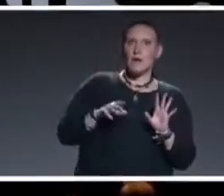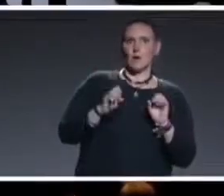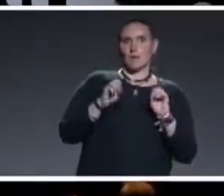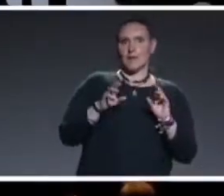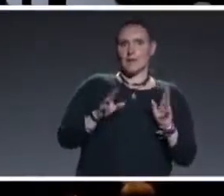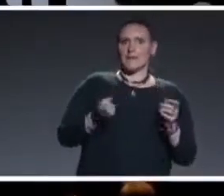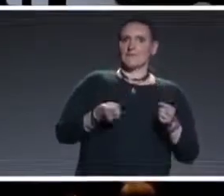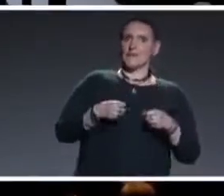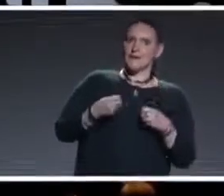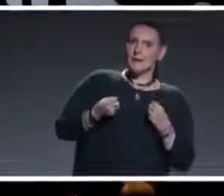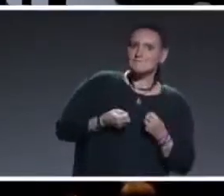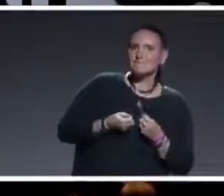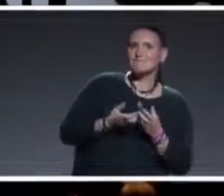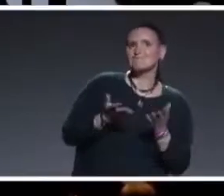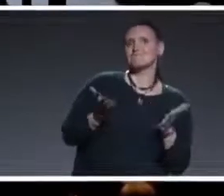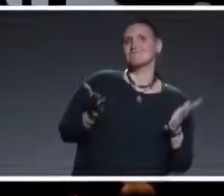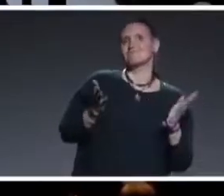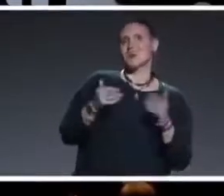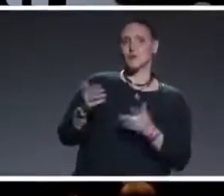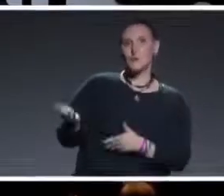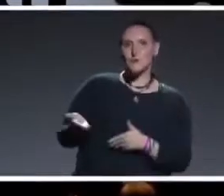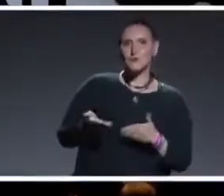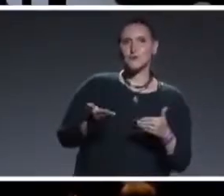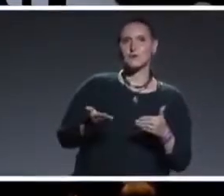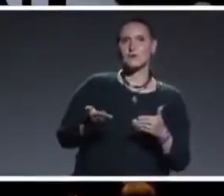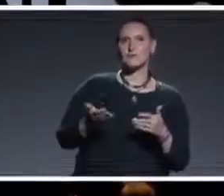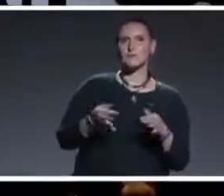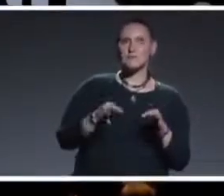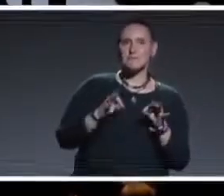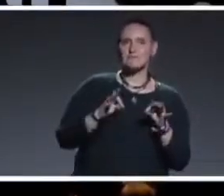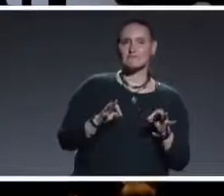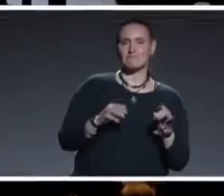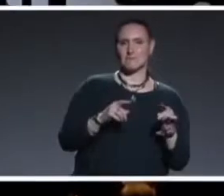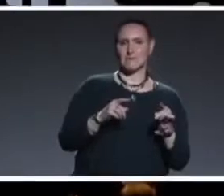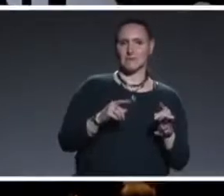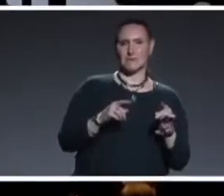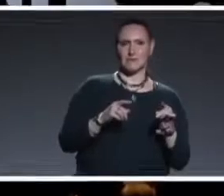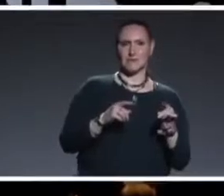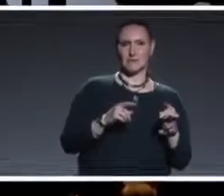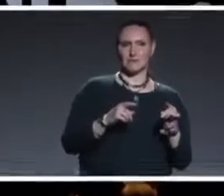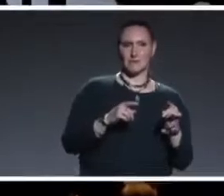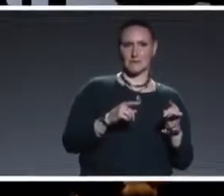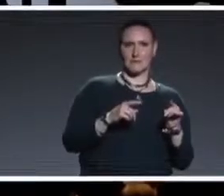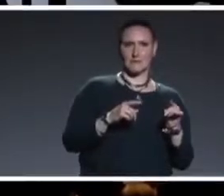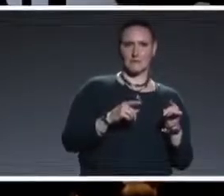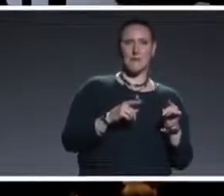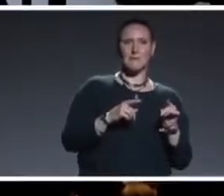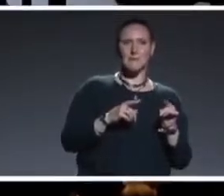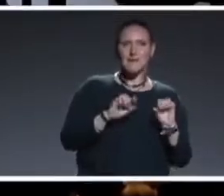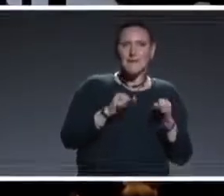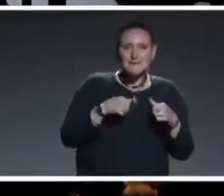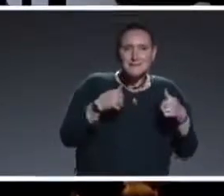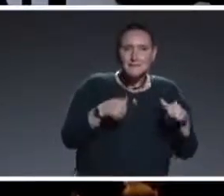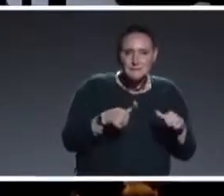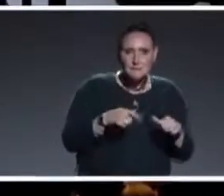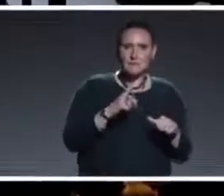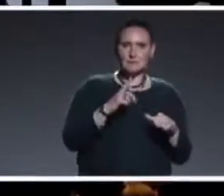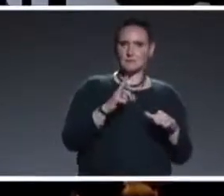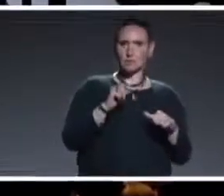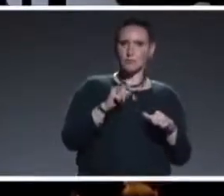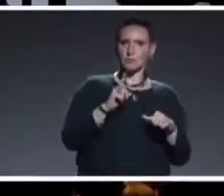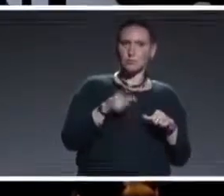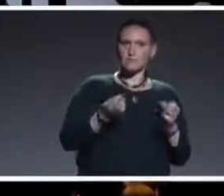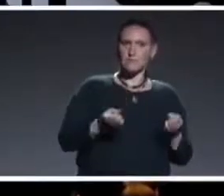out, and when it happens, and you can't force it, it just happens sometimes. It's like